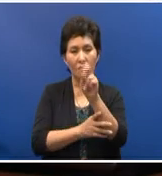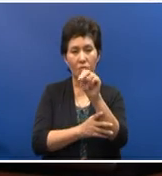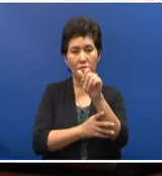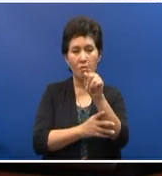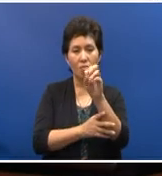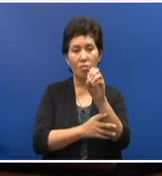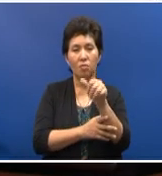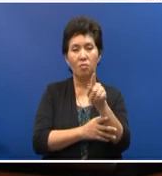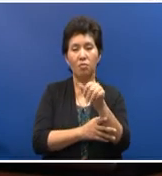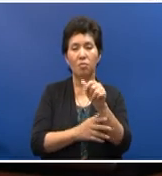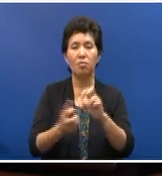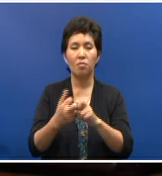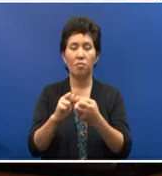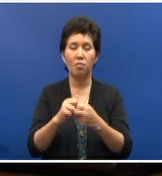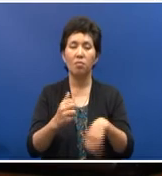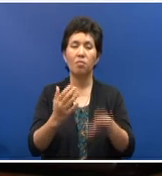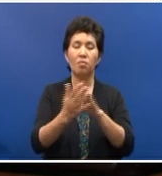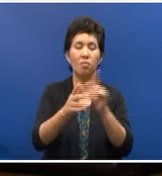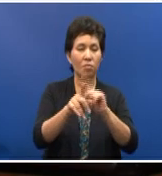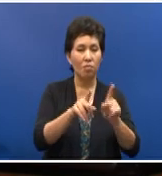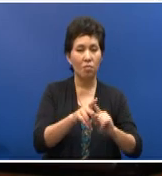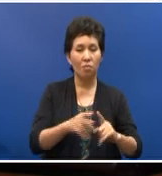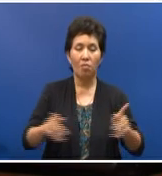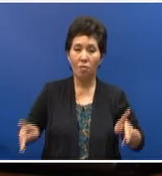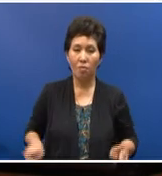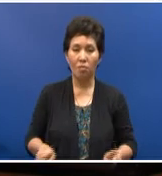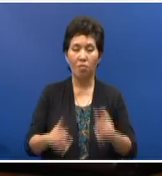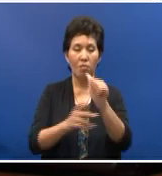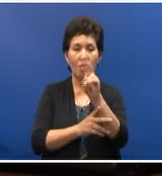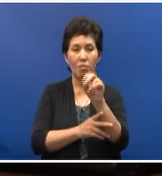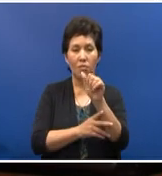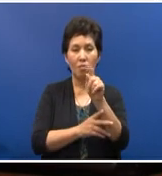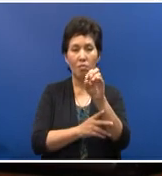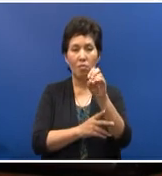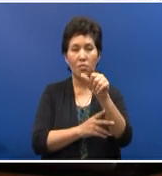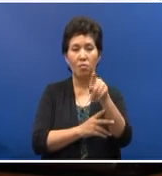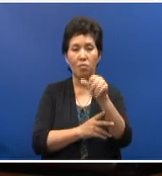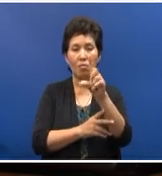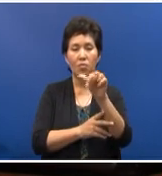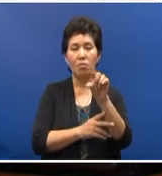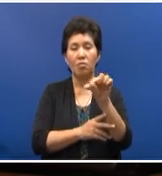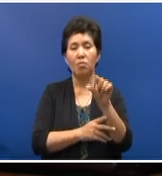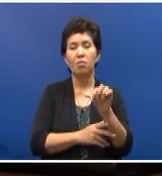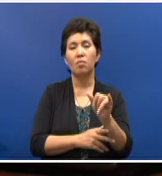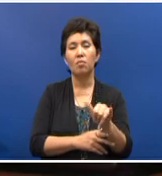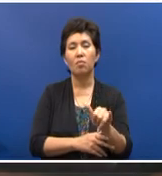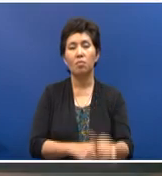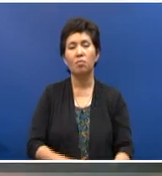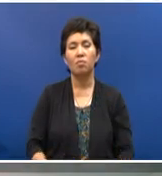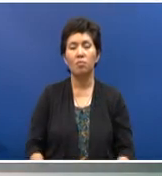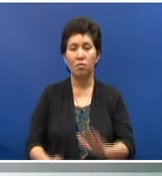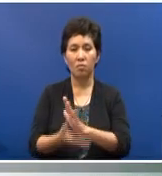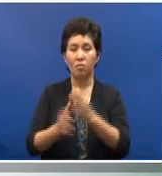see the careers. Okay, the careers opportunity in anthropology. Okay,